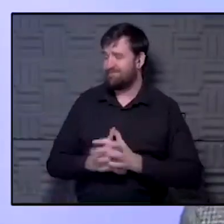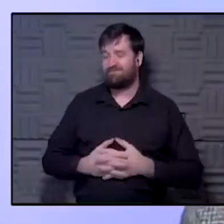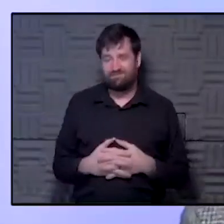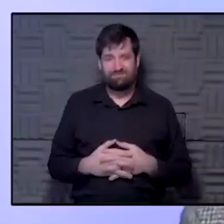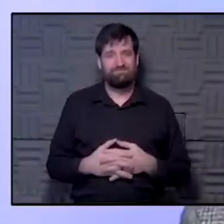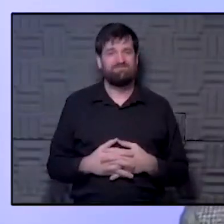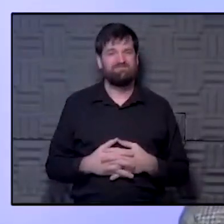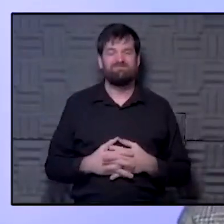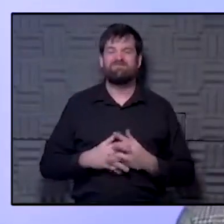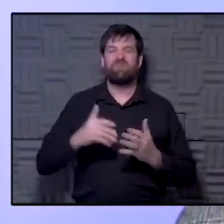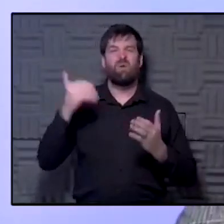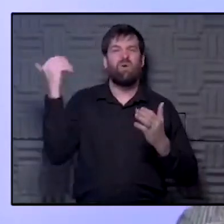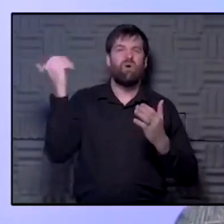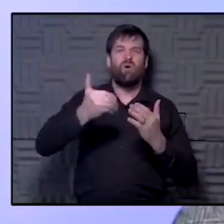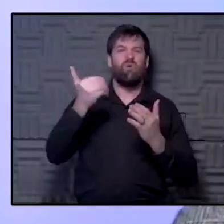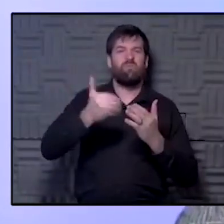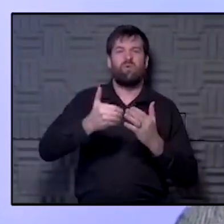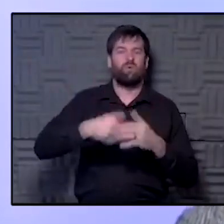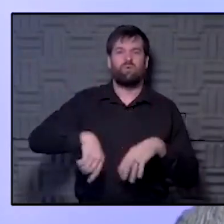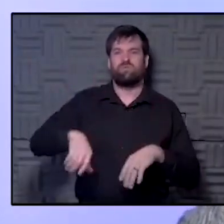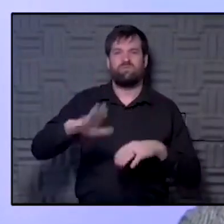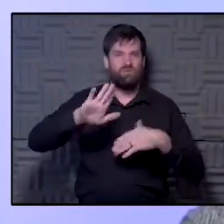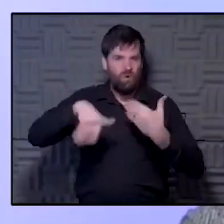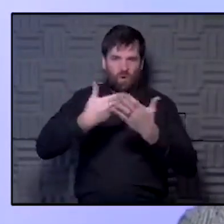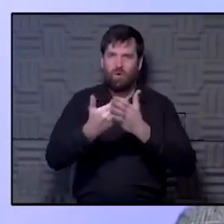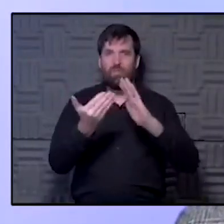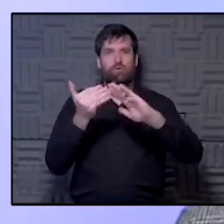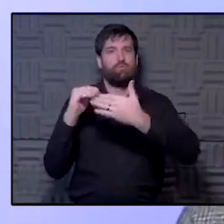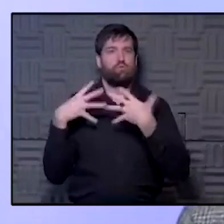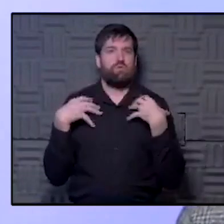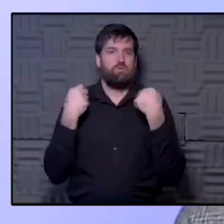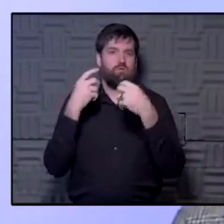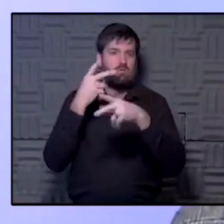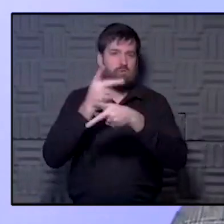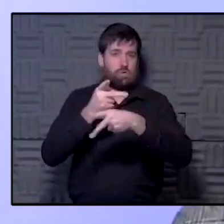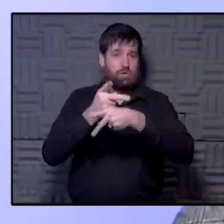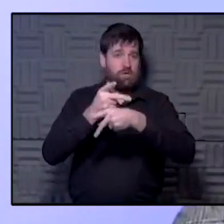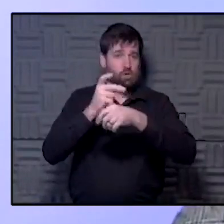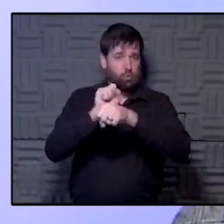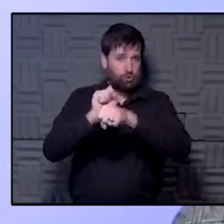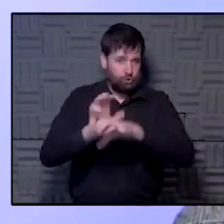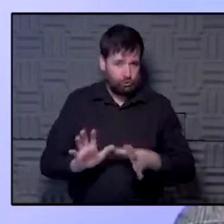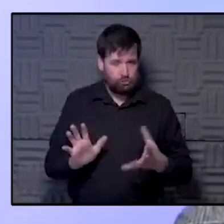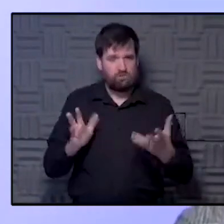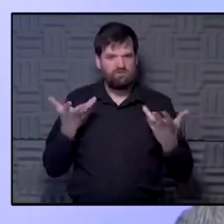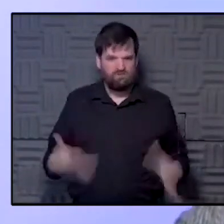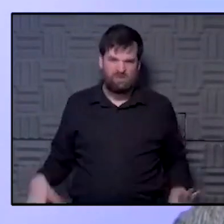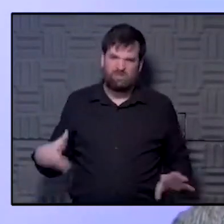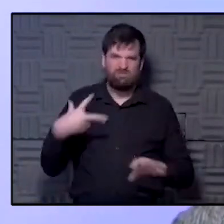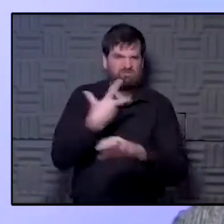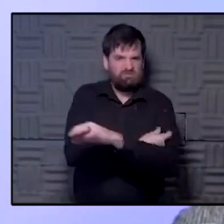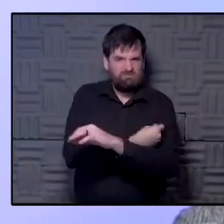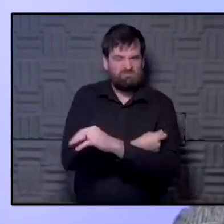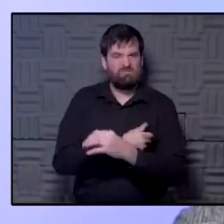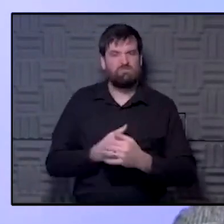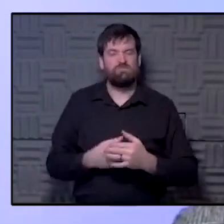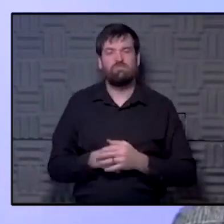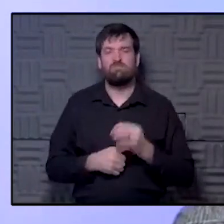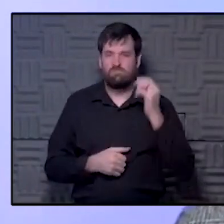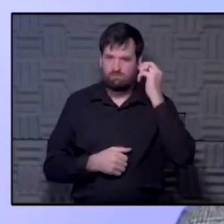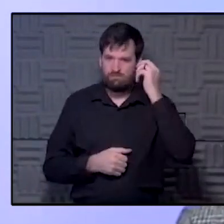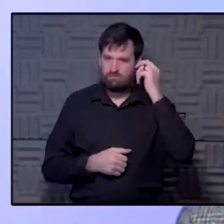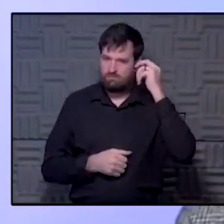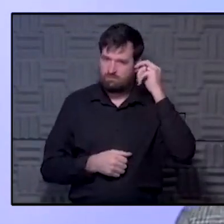We've almost vaccinated all of the community healthcare workers that we've been able to identify. We've been out